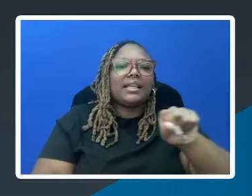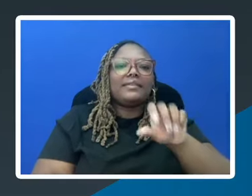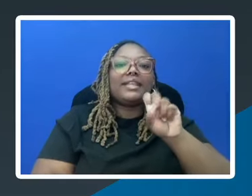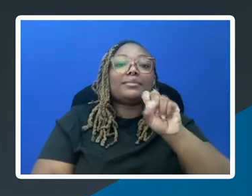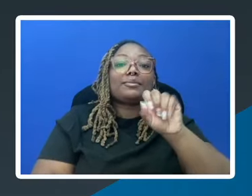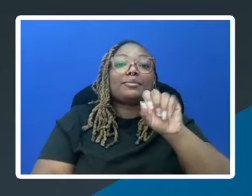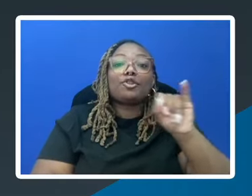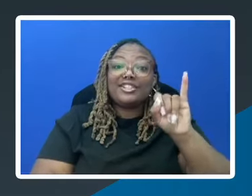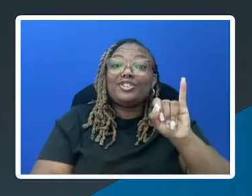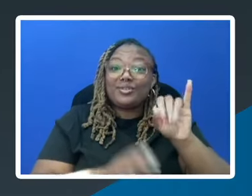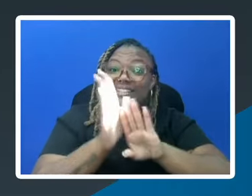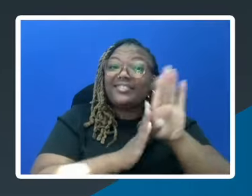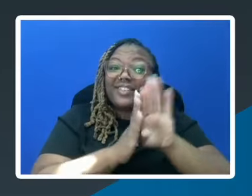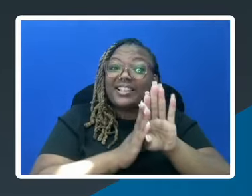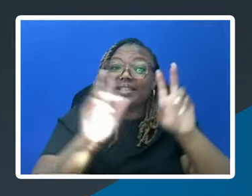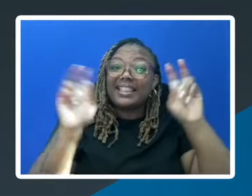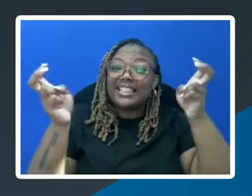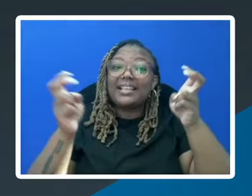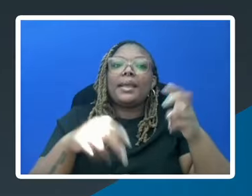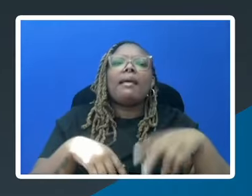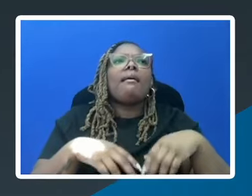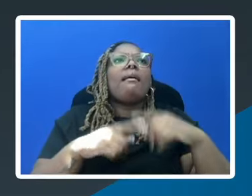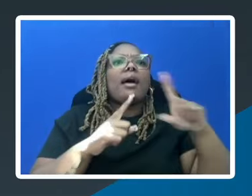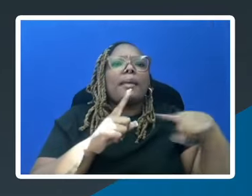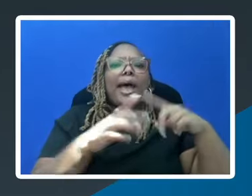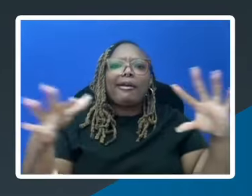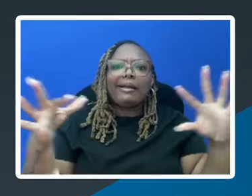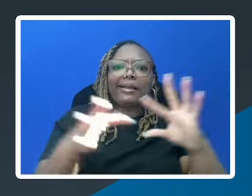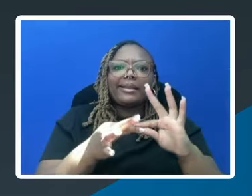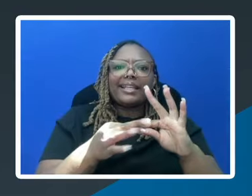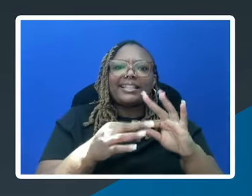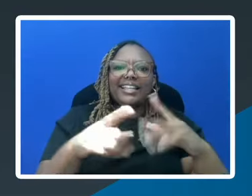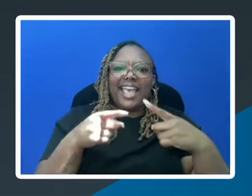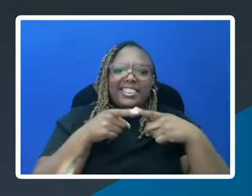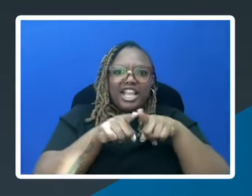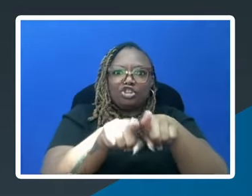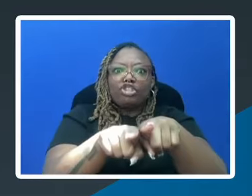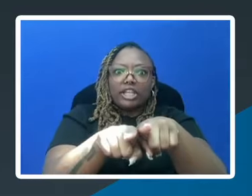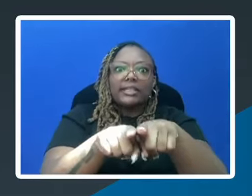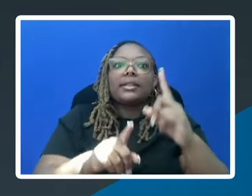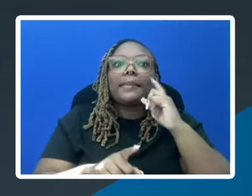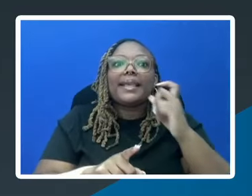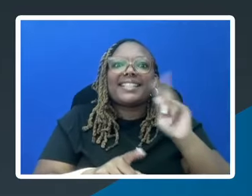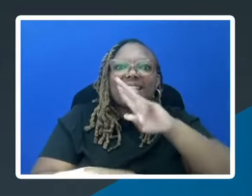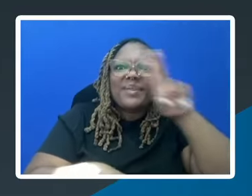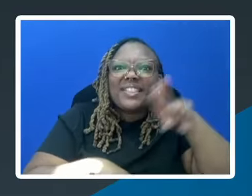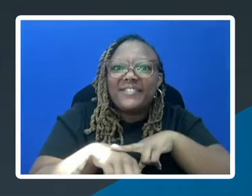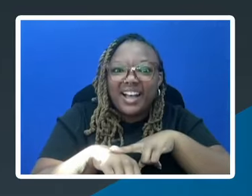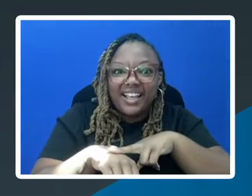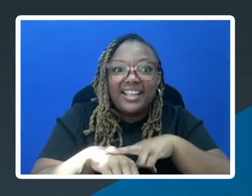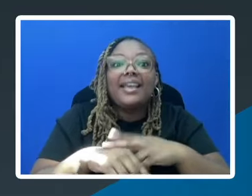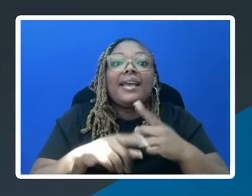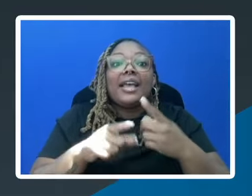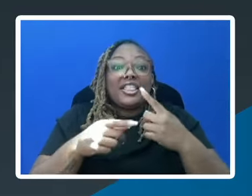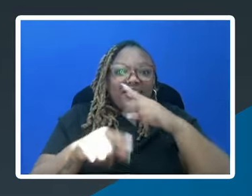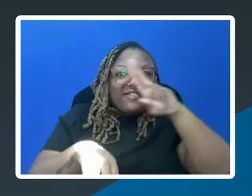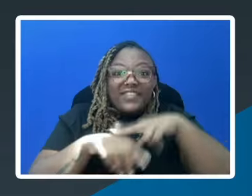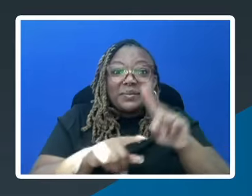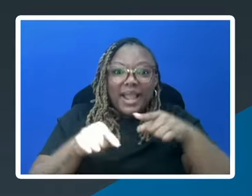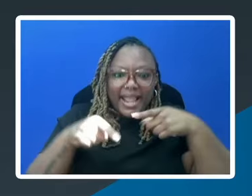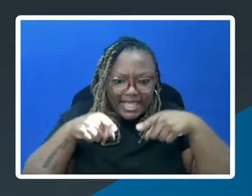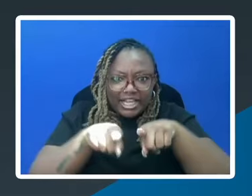this idea of connecting at the intersections, because that's where the fun is. Like, the fun is at the intersections. It's where all the